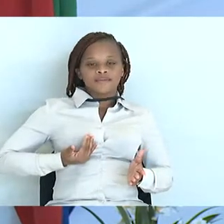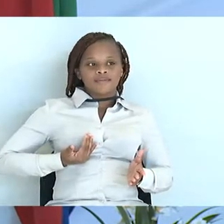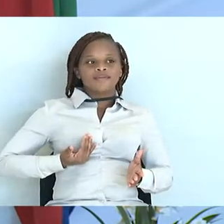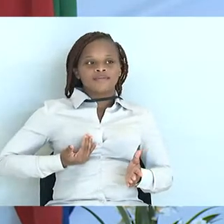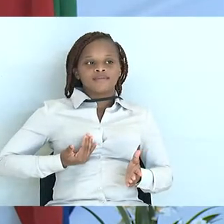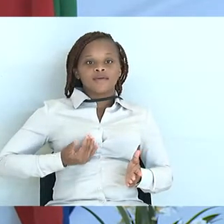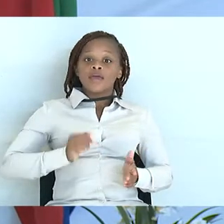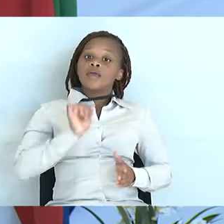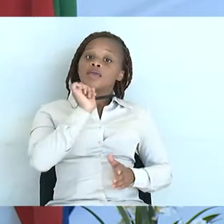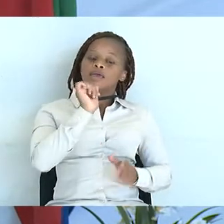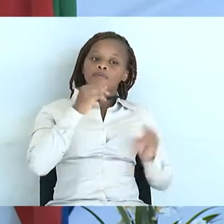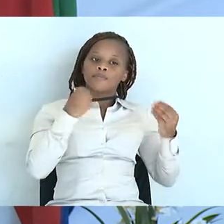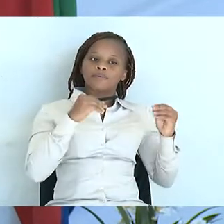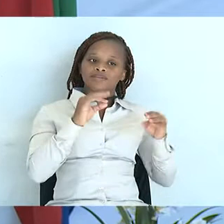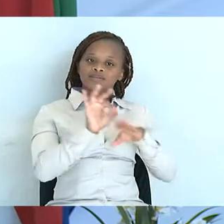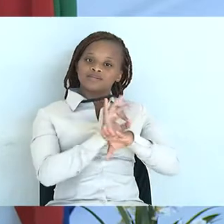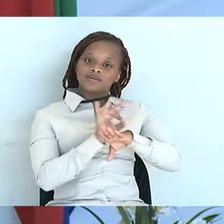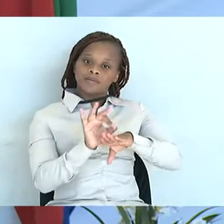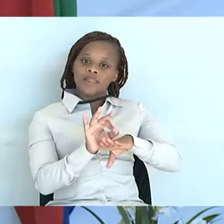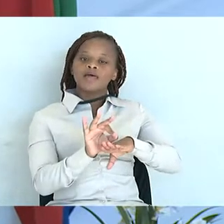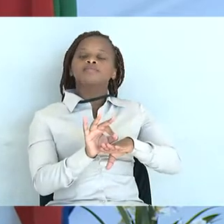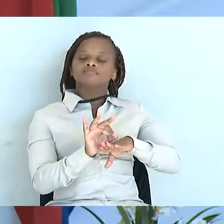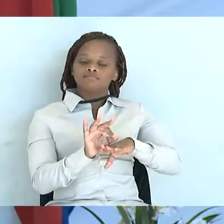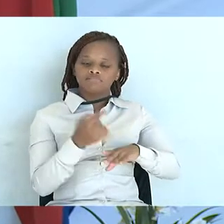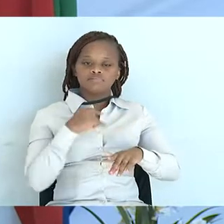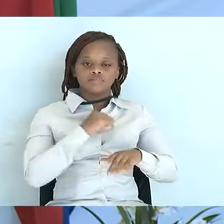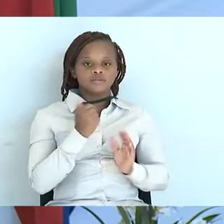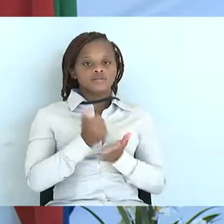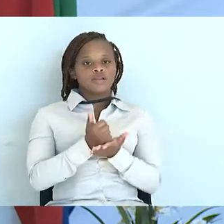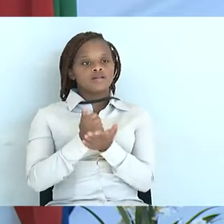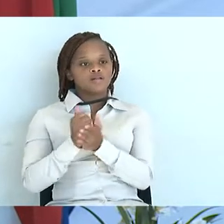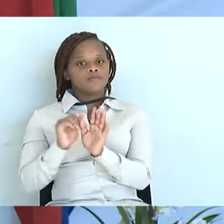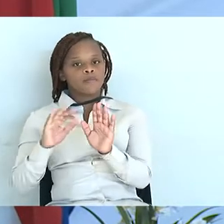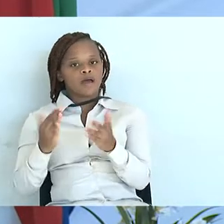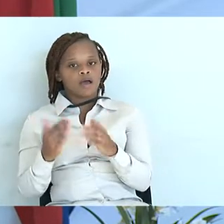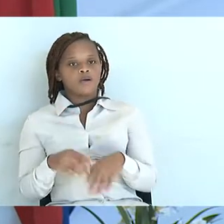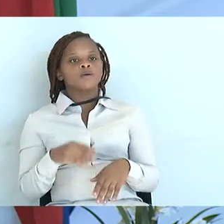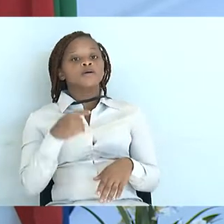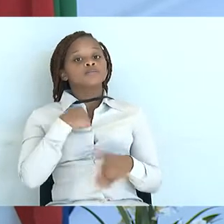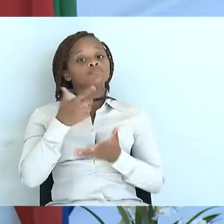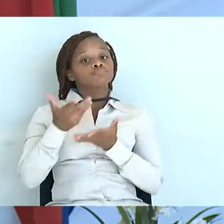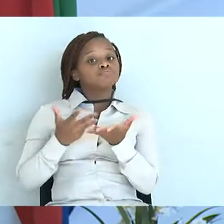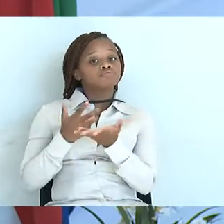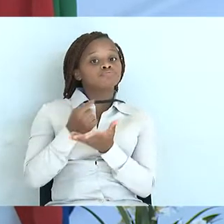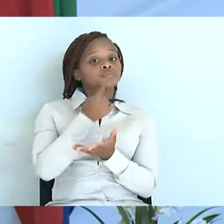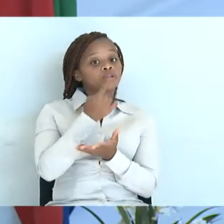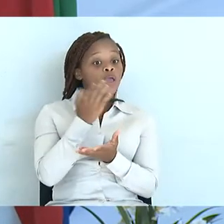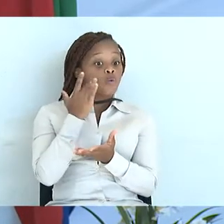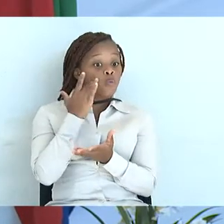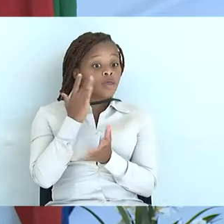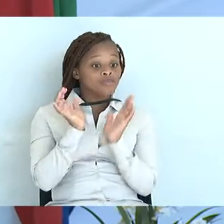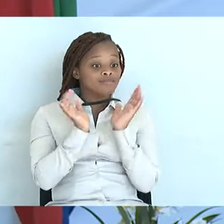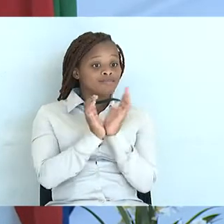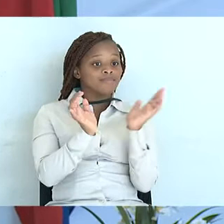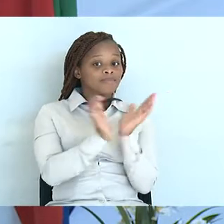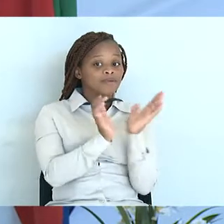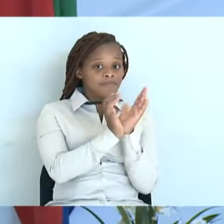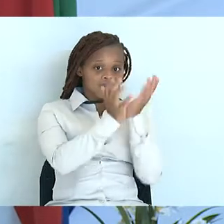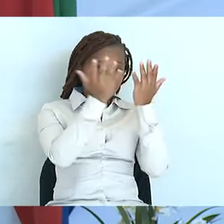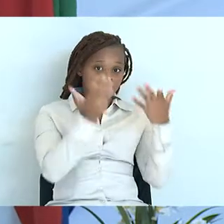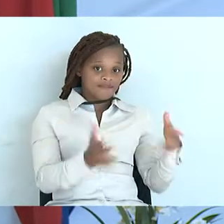plans. So we're talking with the DG that post these Imbizos, we need to organize the National Youth